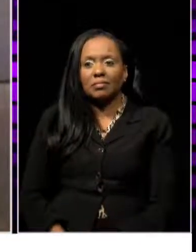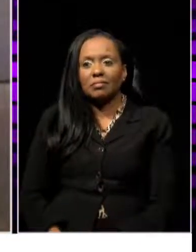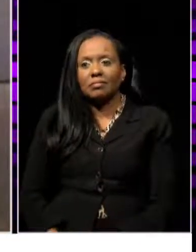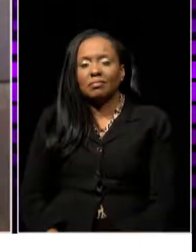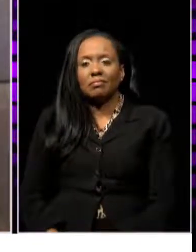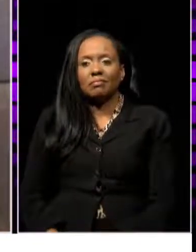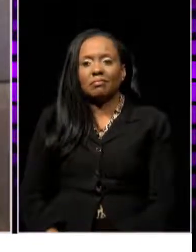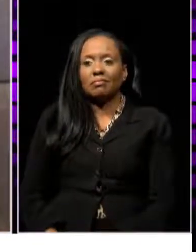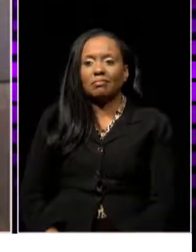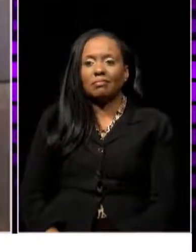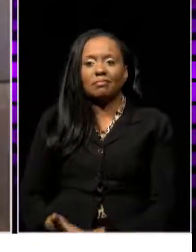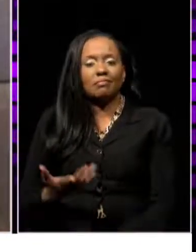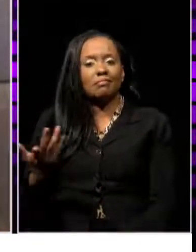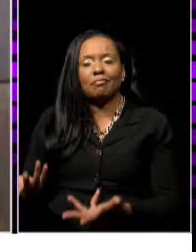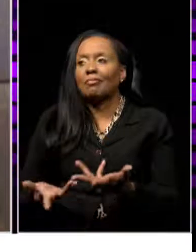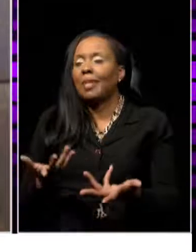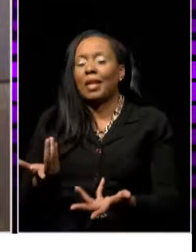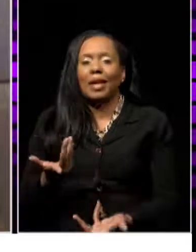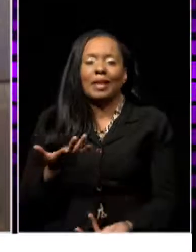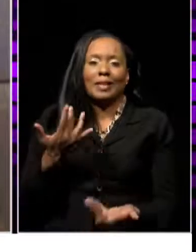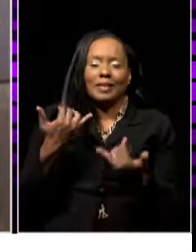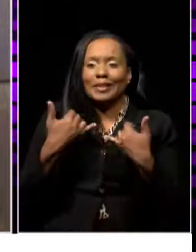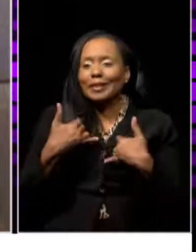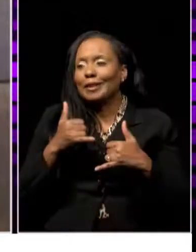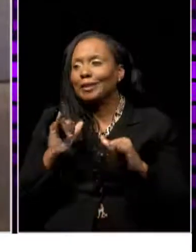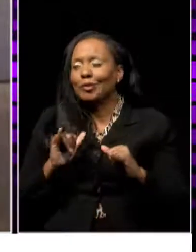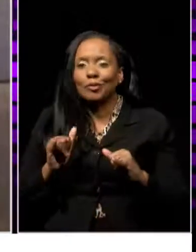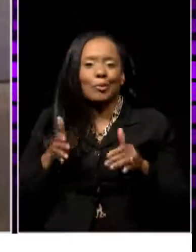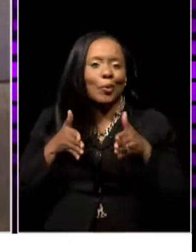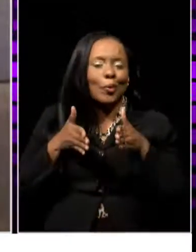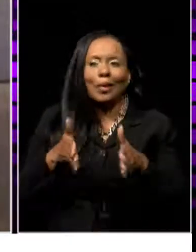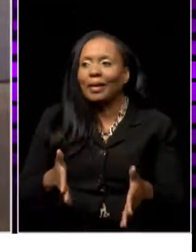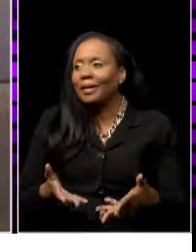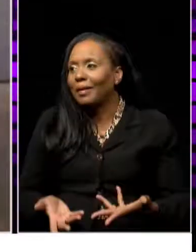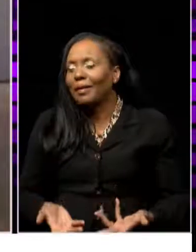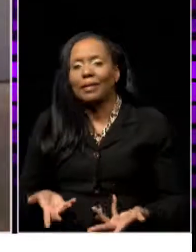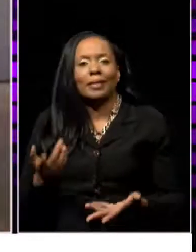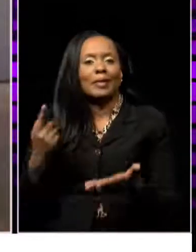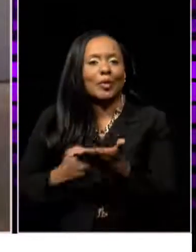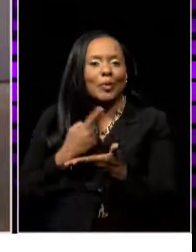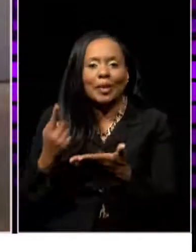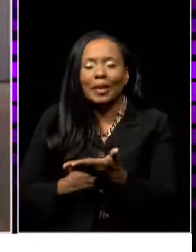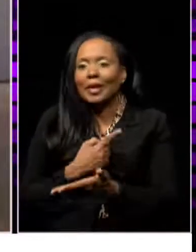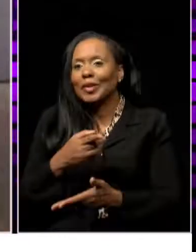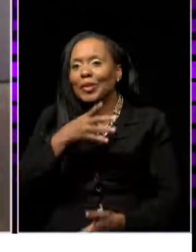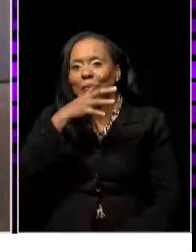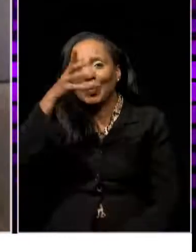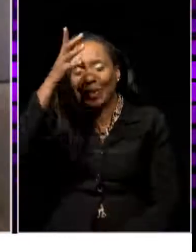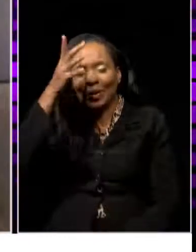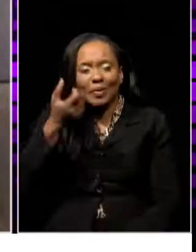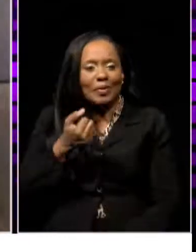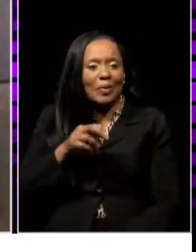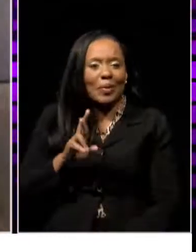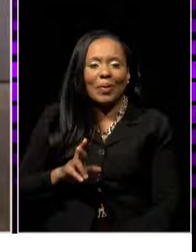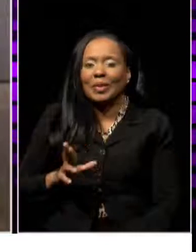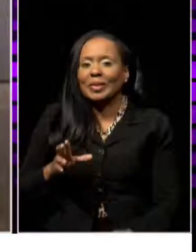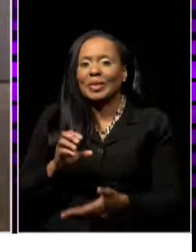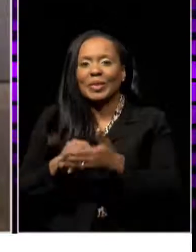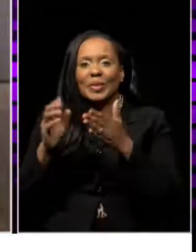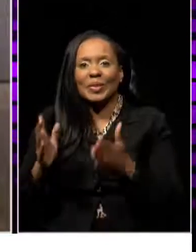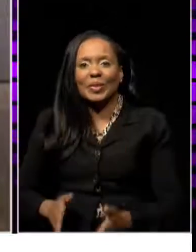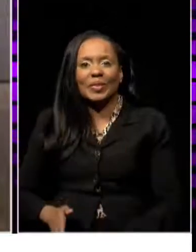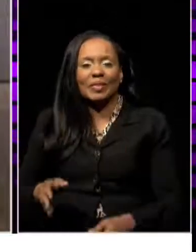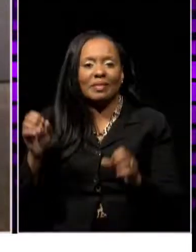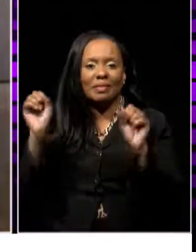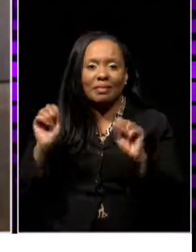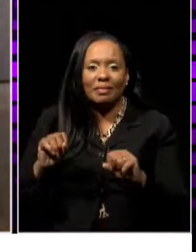I don't see any way that you can really say you can invigilate any sort of assessment properly in a